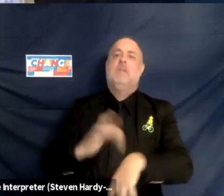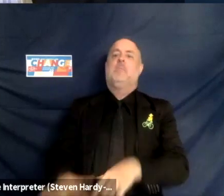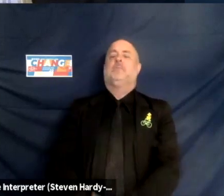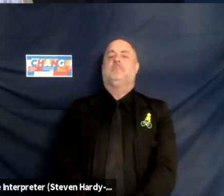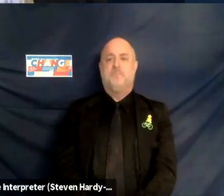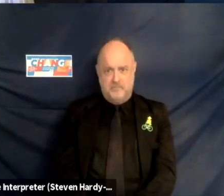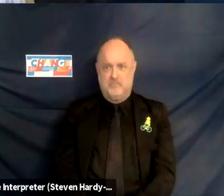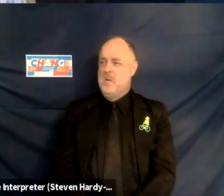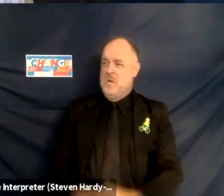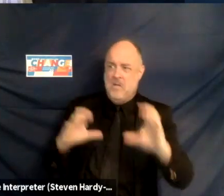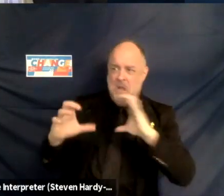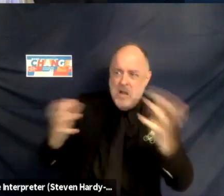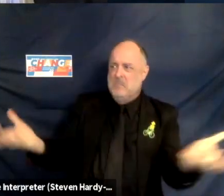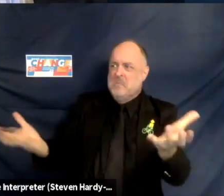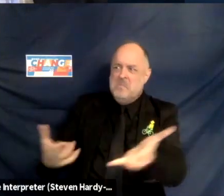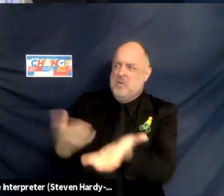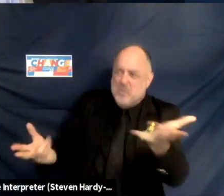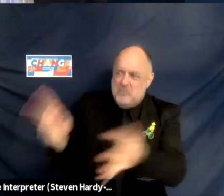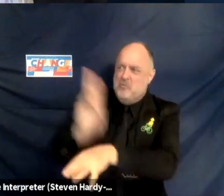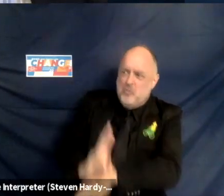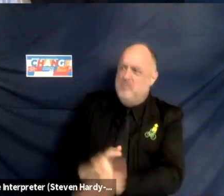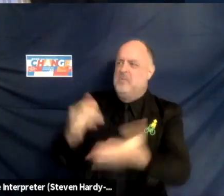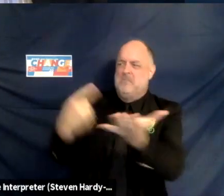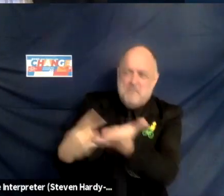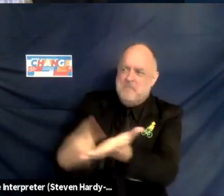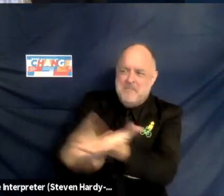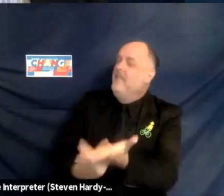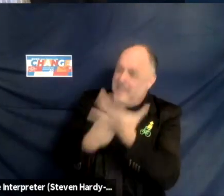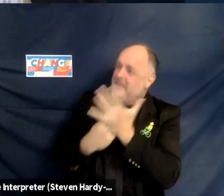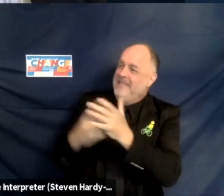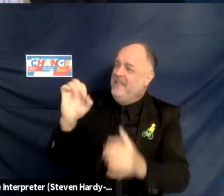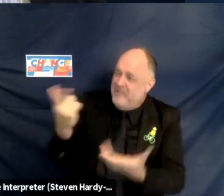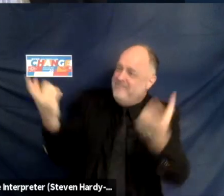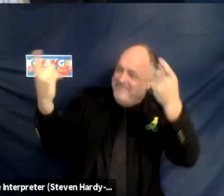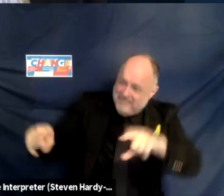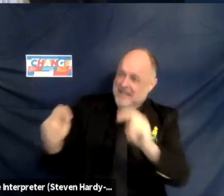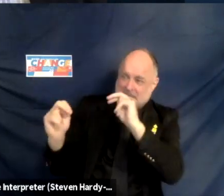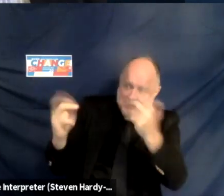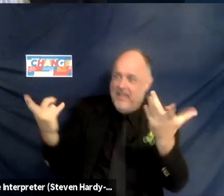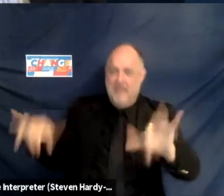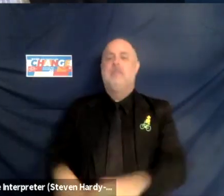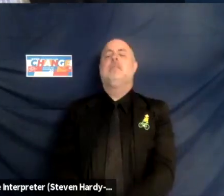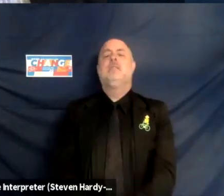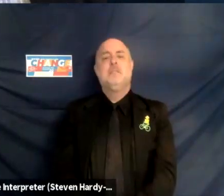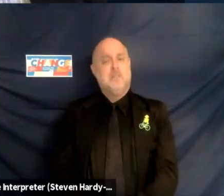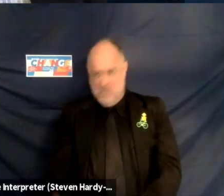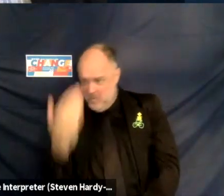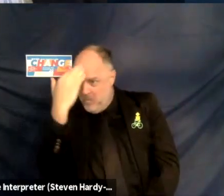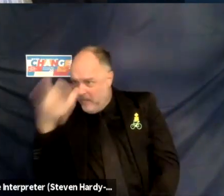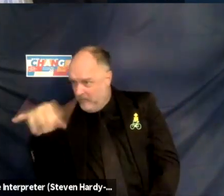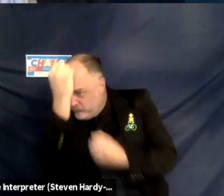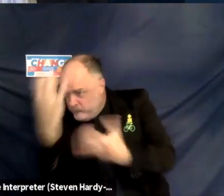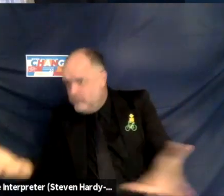conversations to still be part of, resources to be found, and even deals to be had. So I want to make sure you know that. And